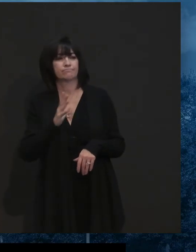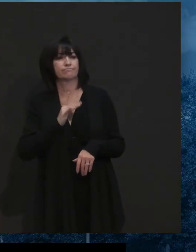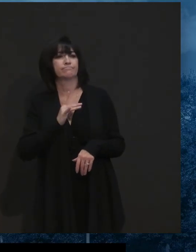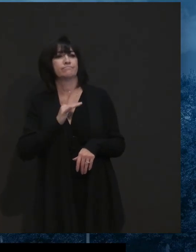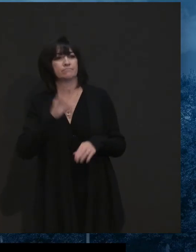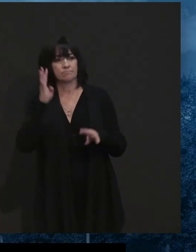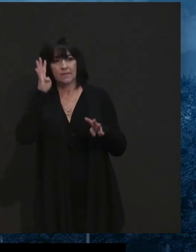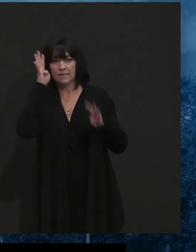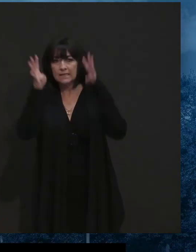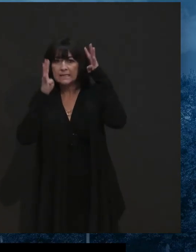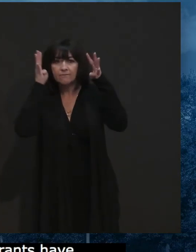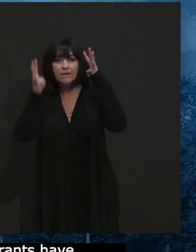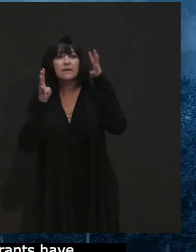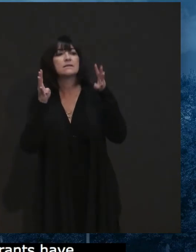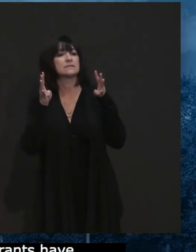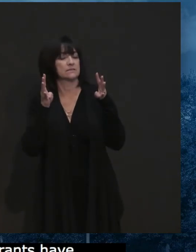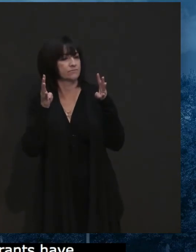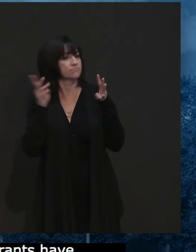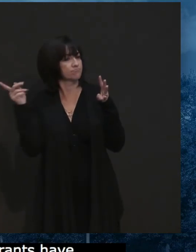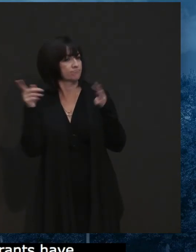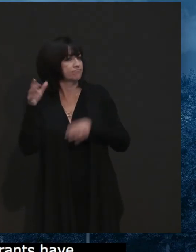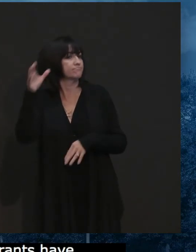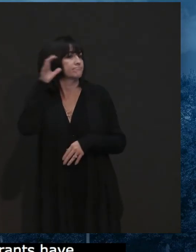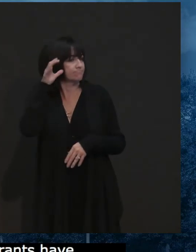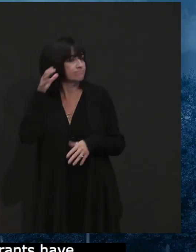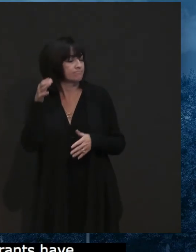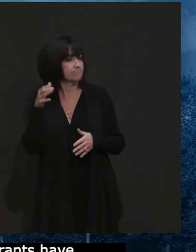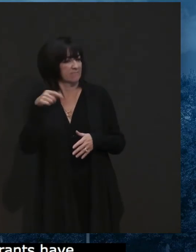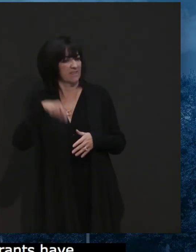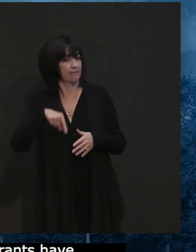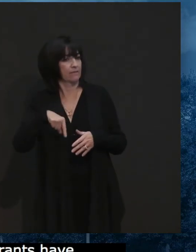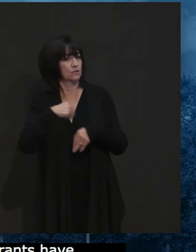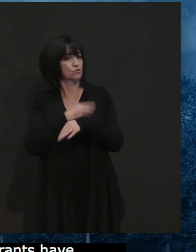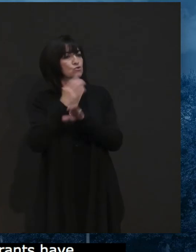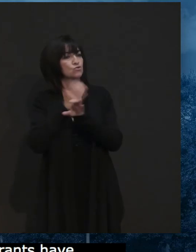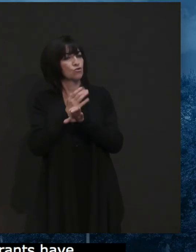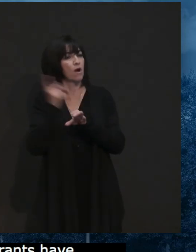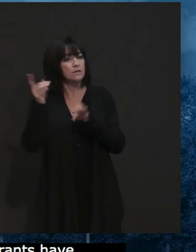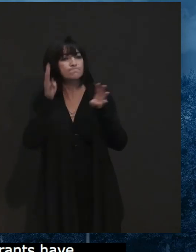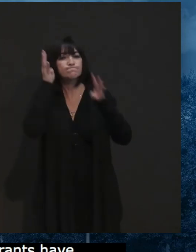being responsive to this crisis. And